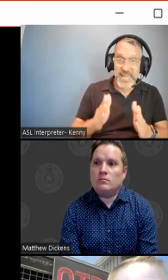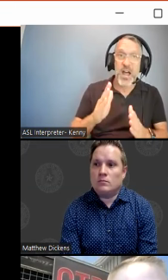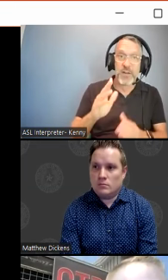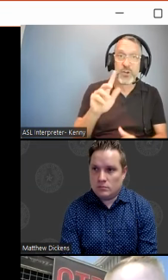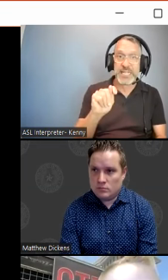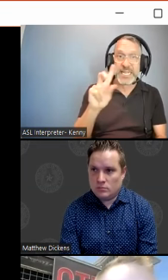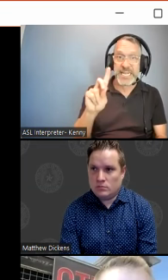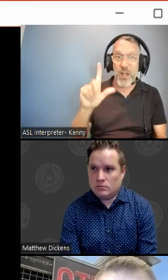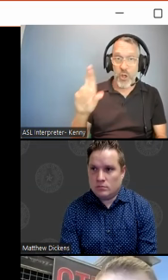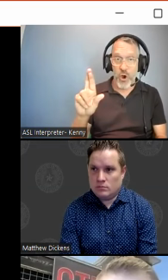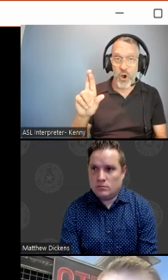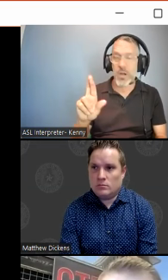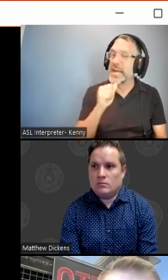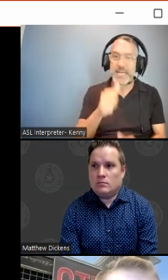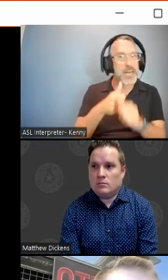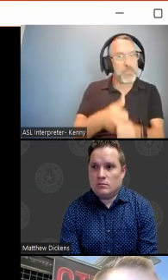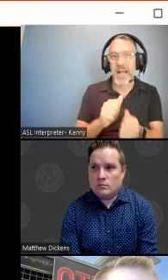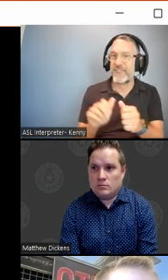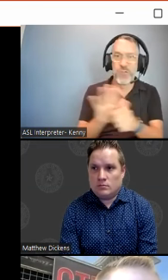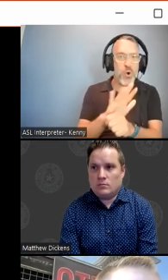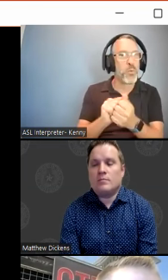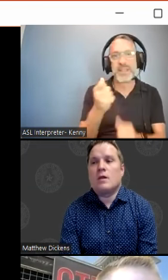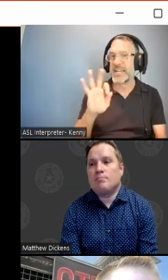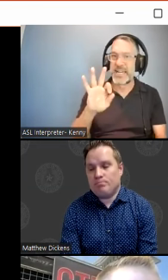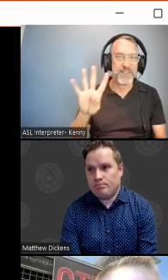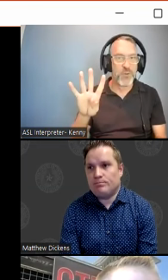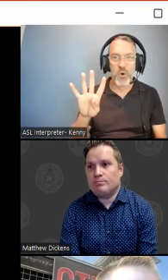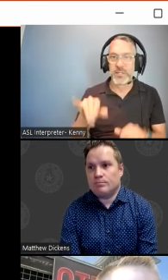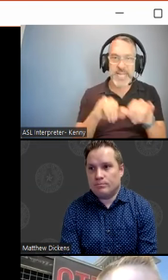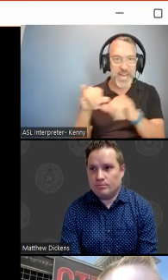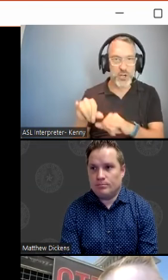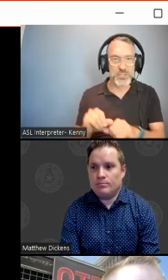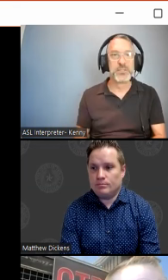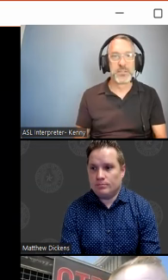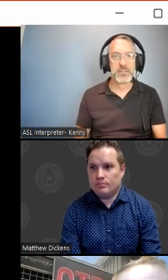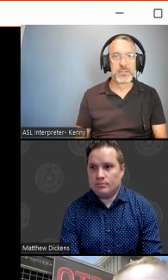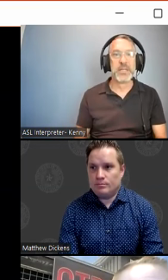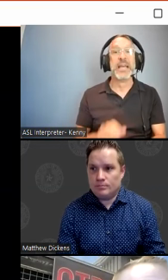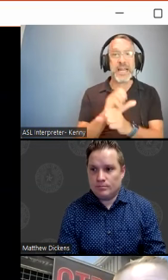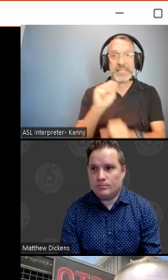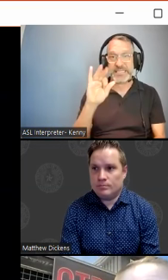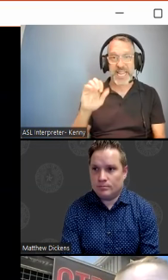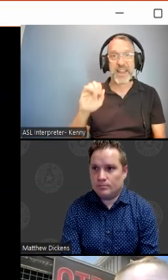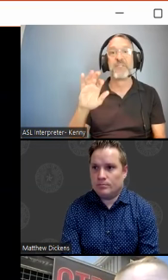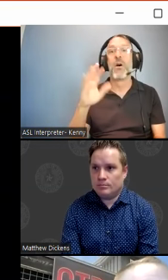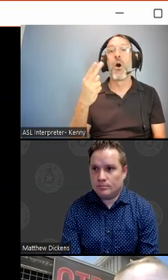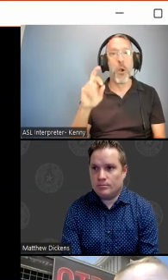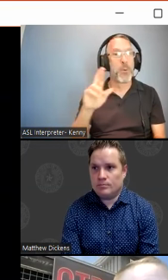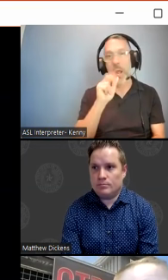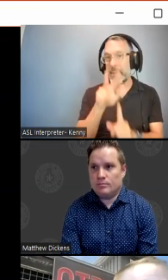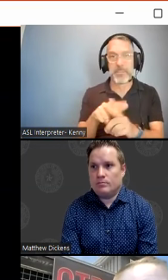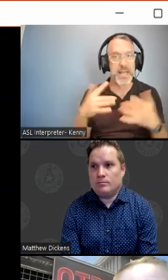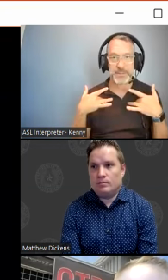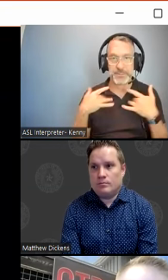TDLR, then it didn't comply in full with the 1994 standards and safe harbor would not be applied.